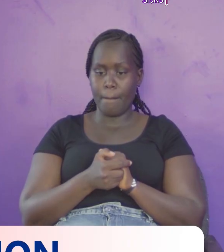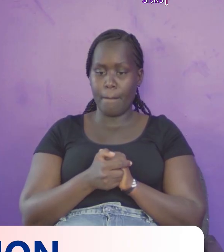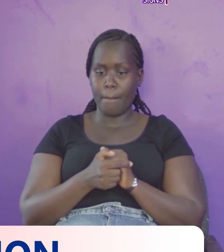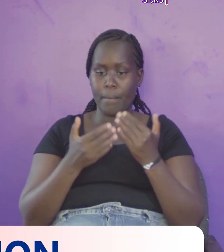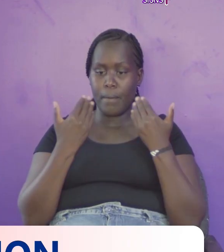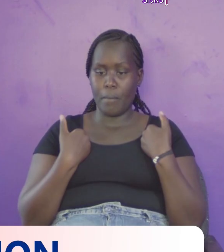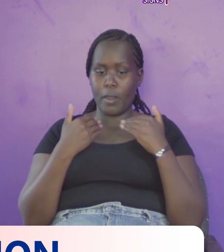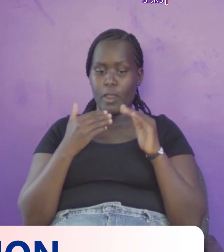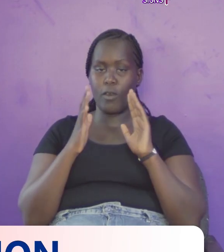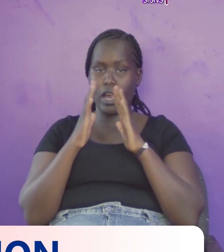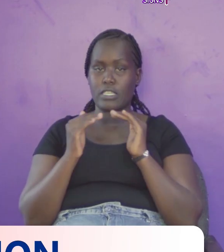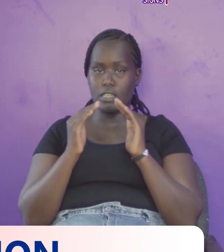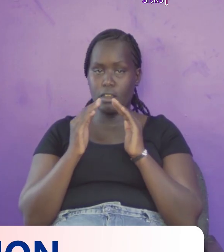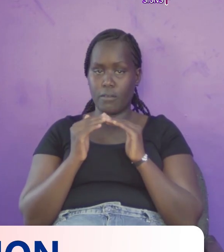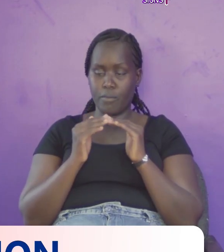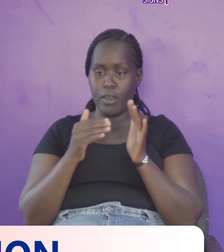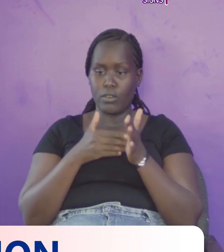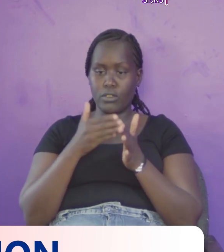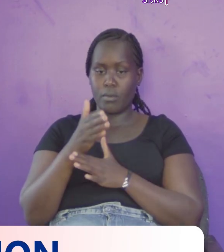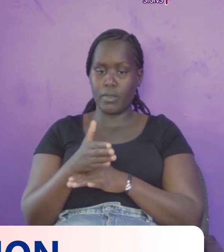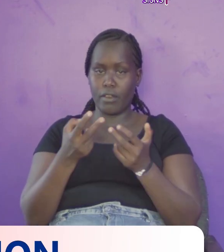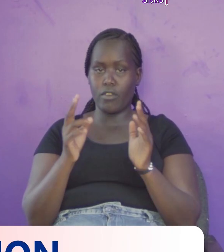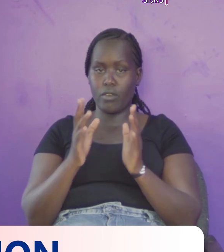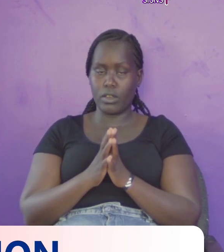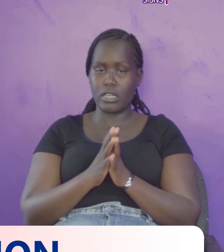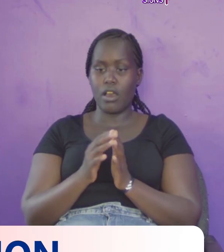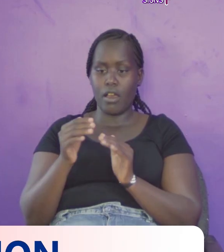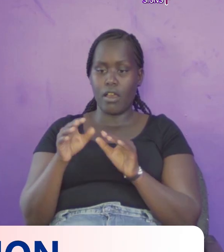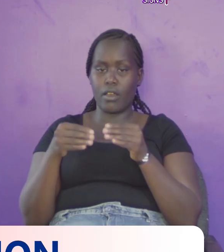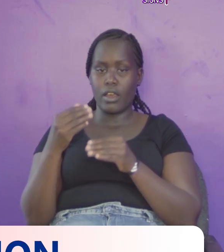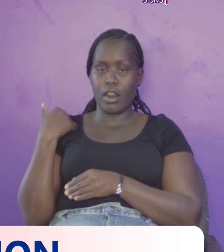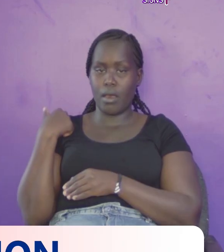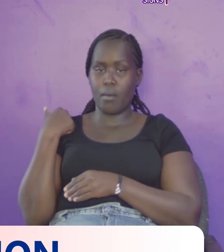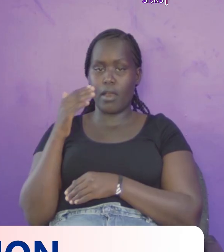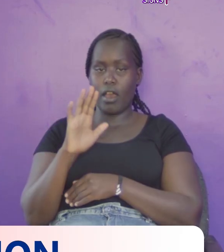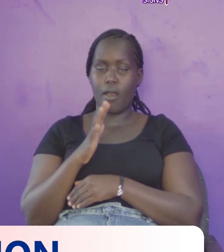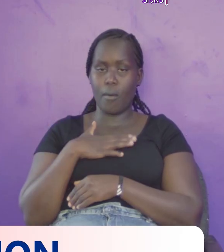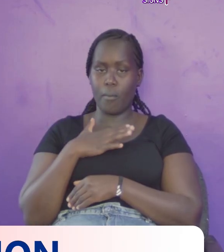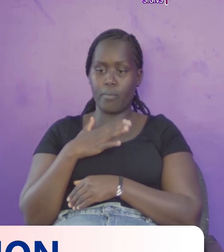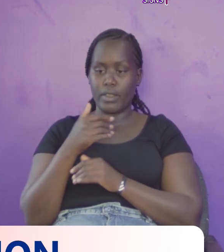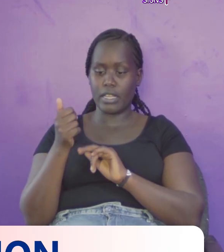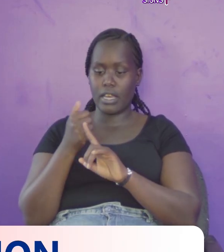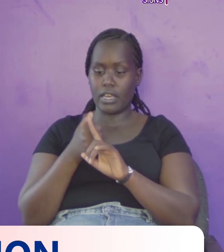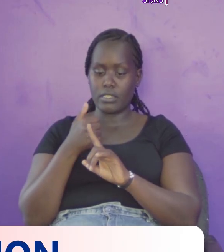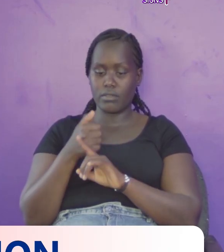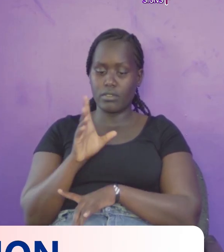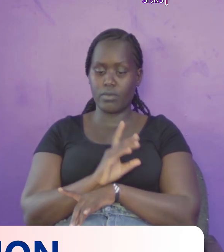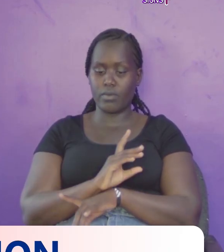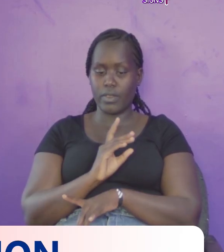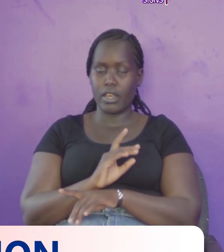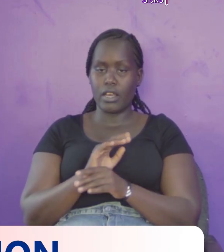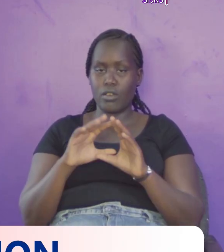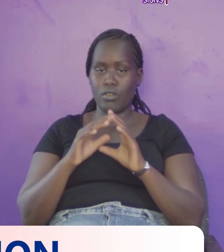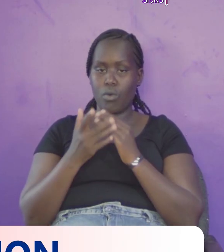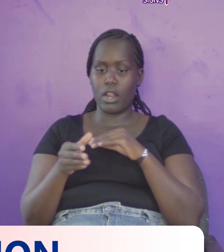so let's just stop there. Viewers, give us your views on 0311-0384 on this Activism Day. It was World